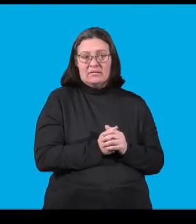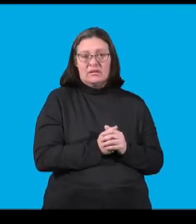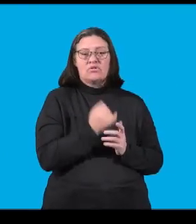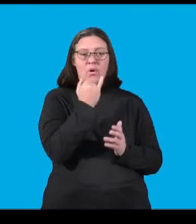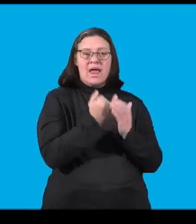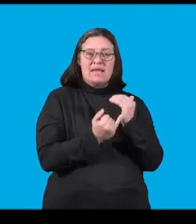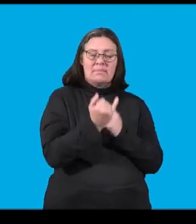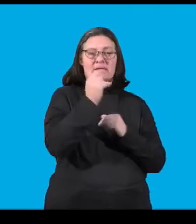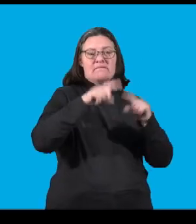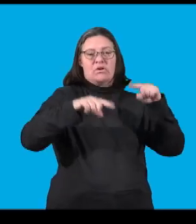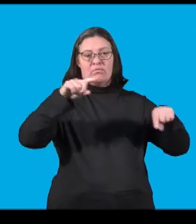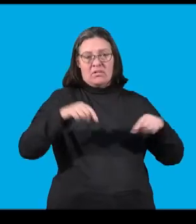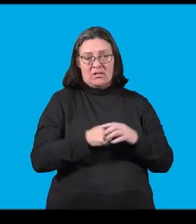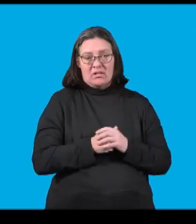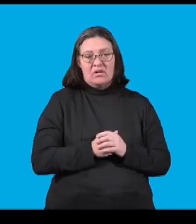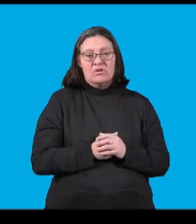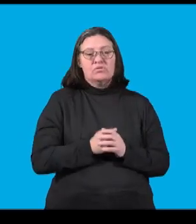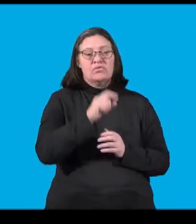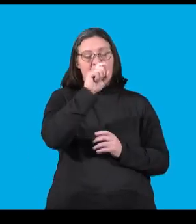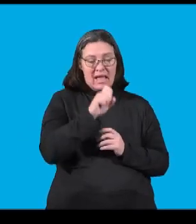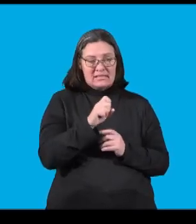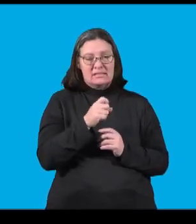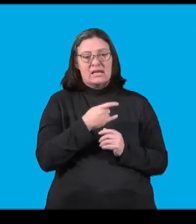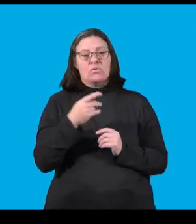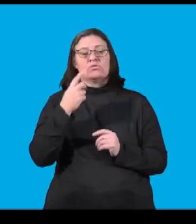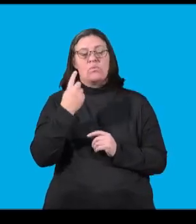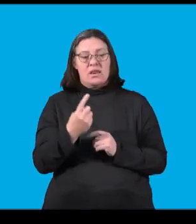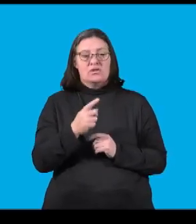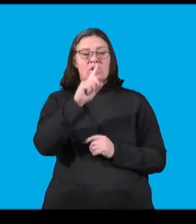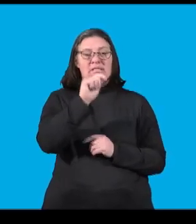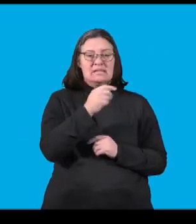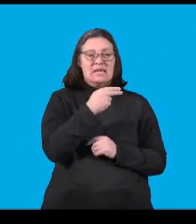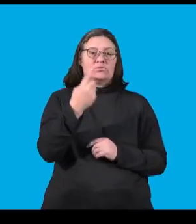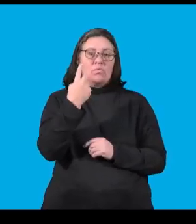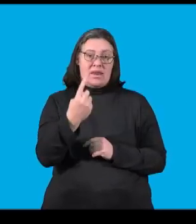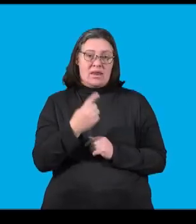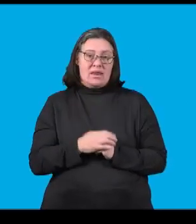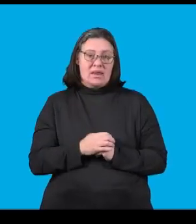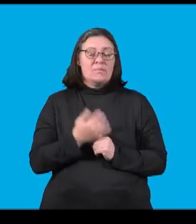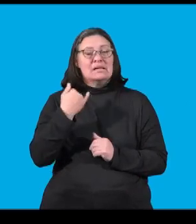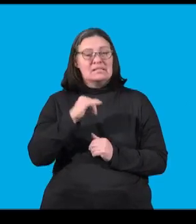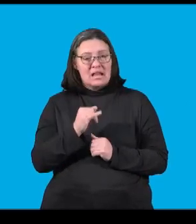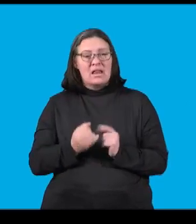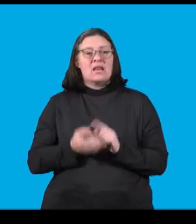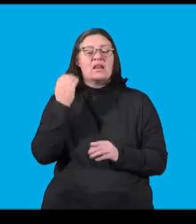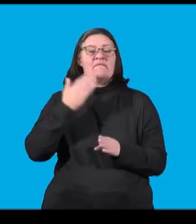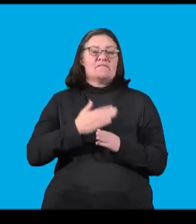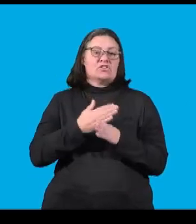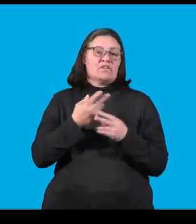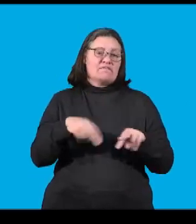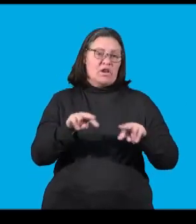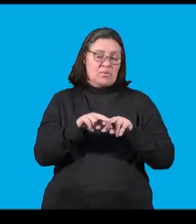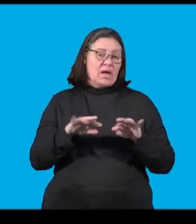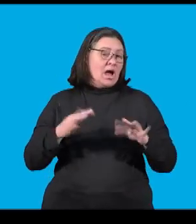is now the independent variable. So x is equal to 1. In this case, t is equal to 1. I need to still find the